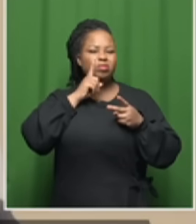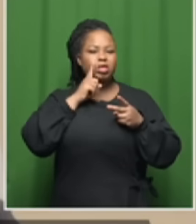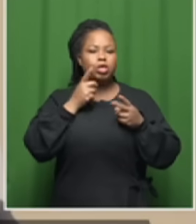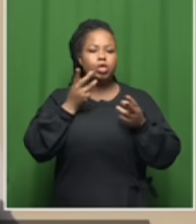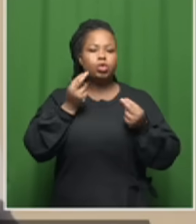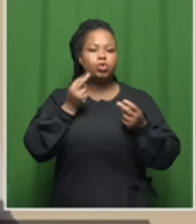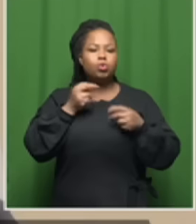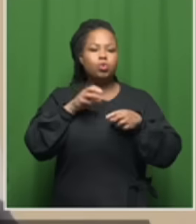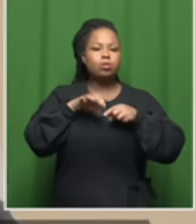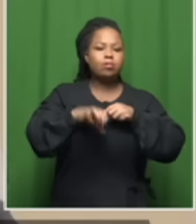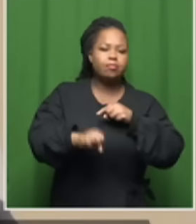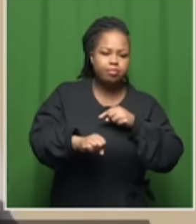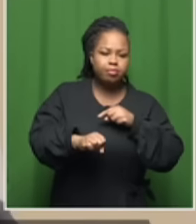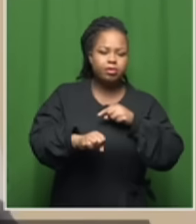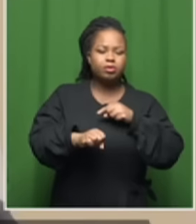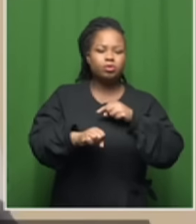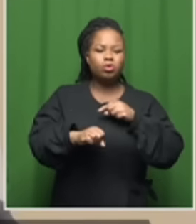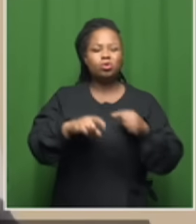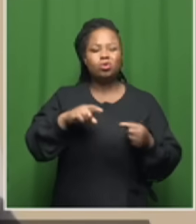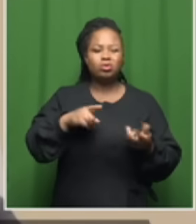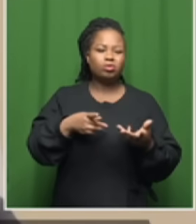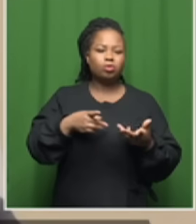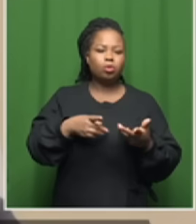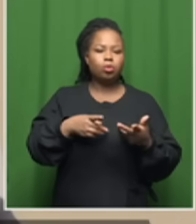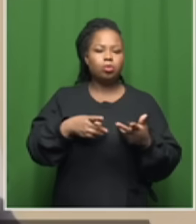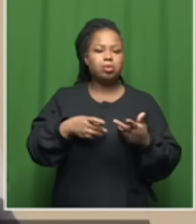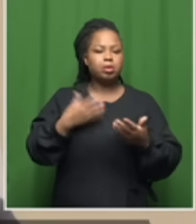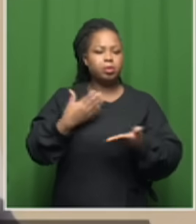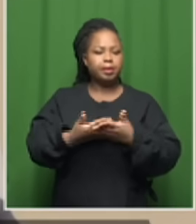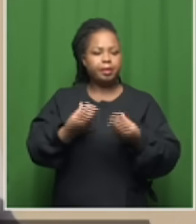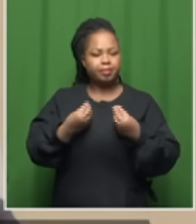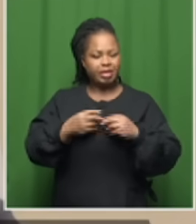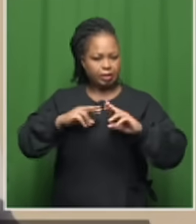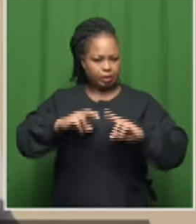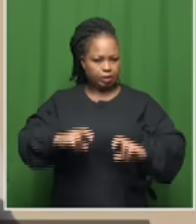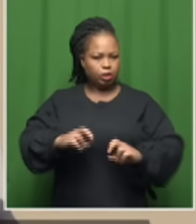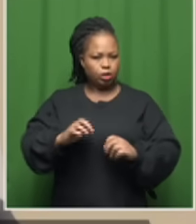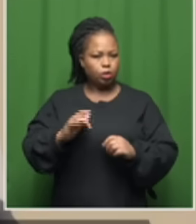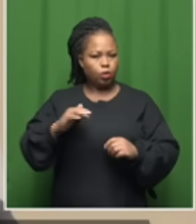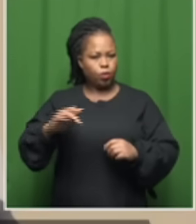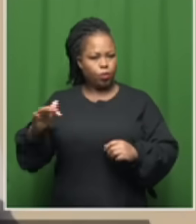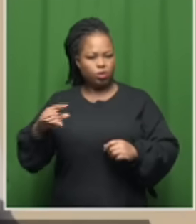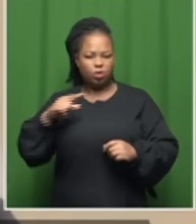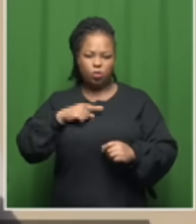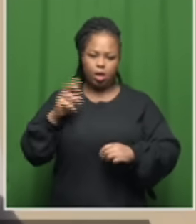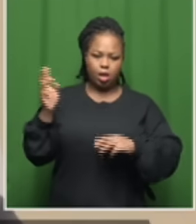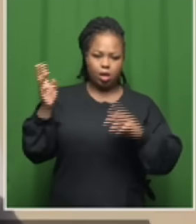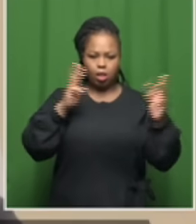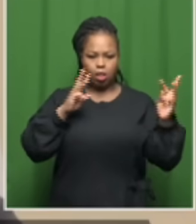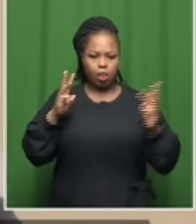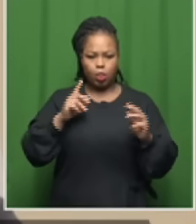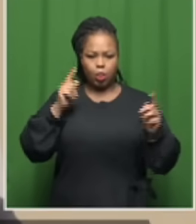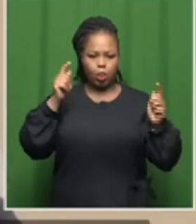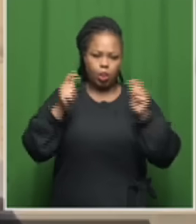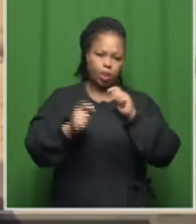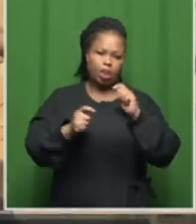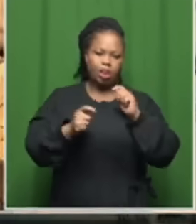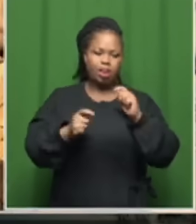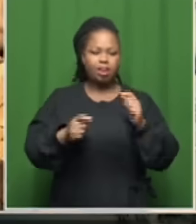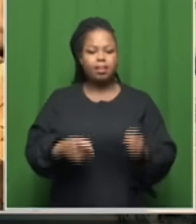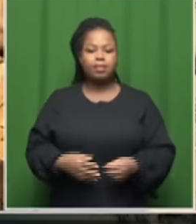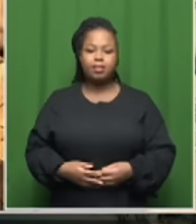in the bay because of human activities, but also more important of the climate change. You will know